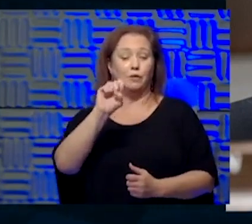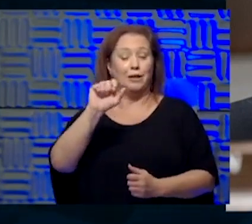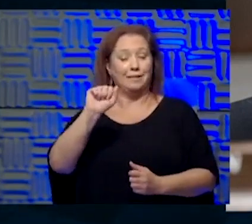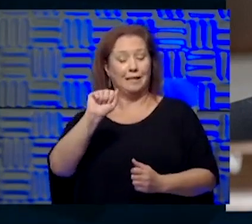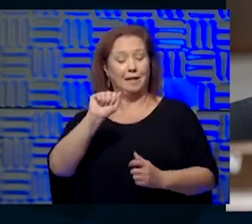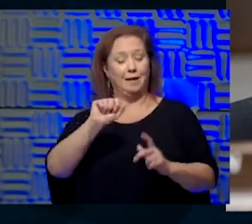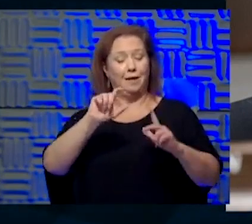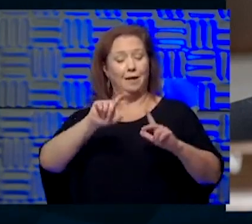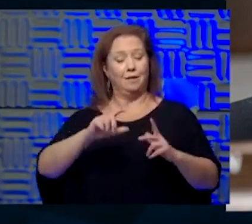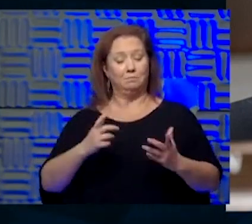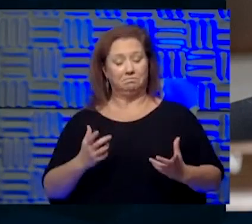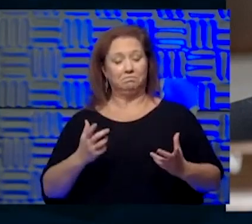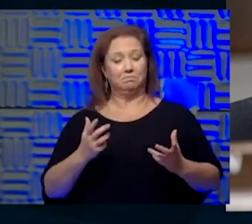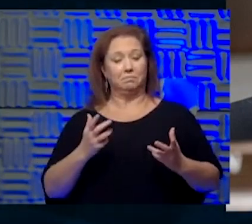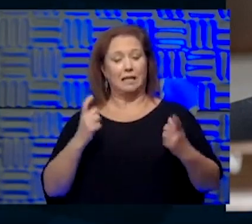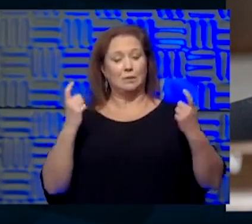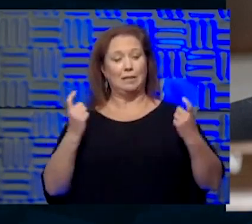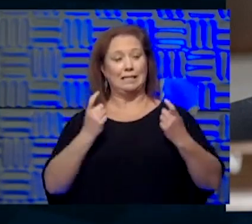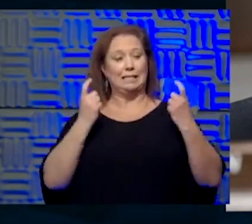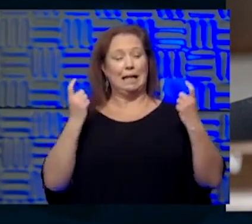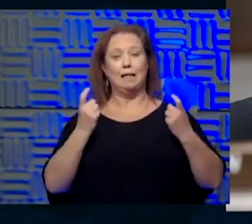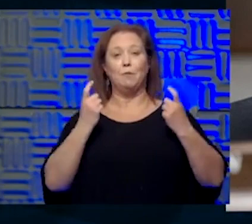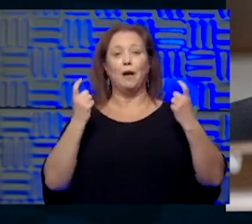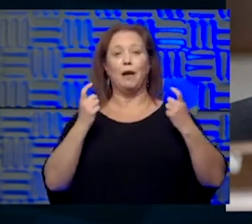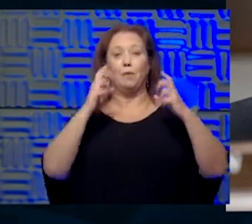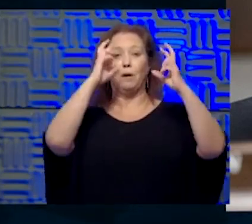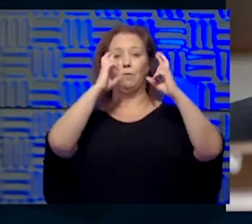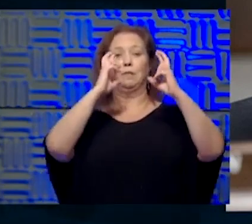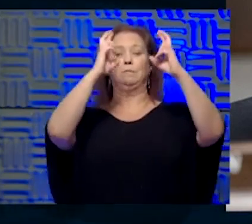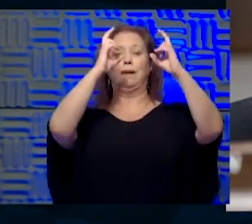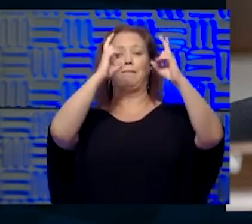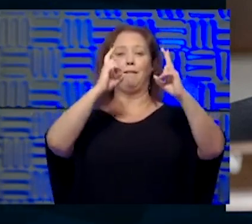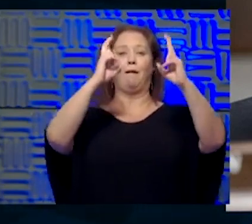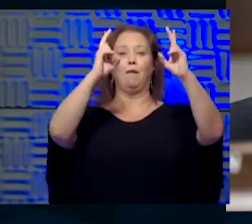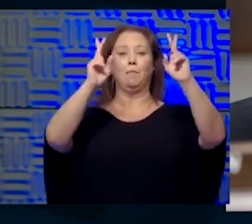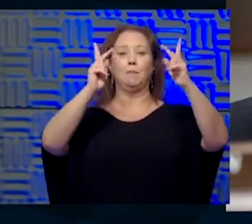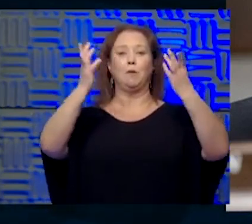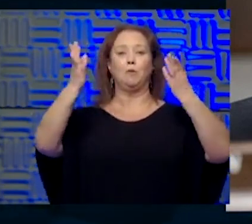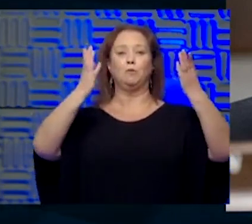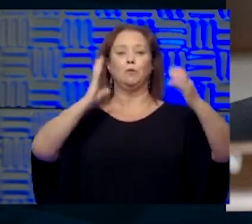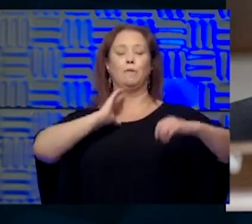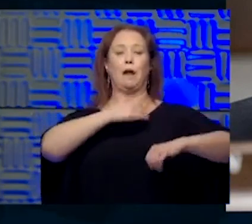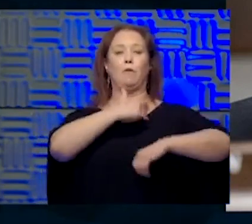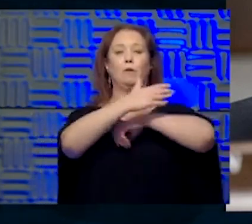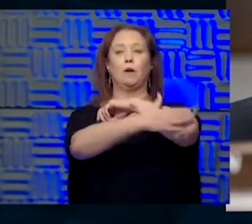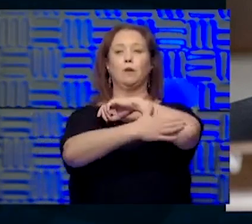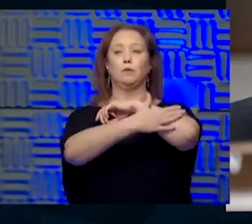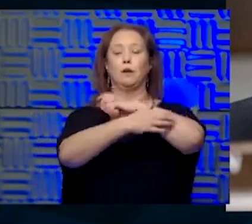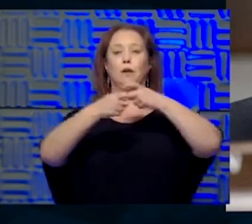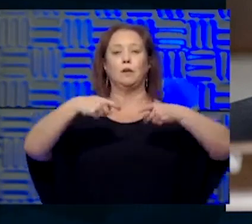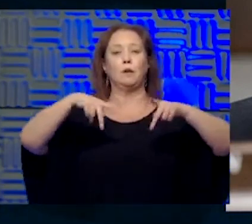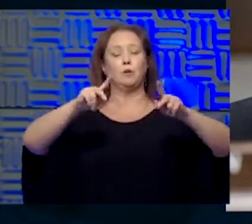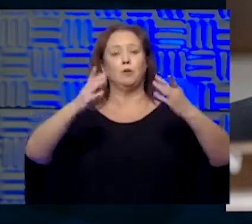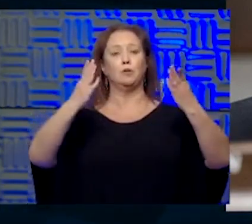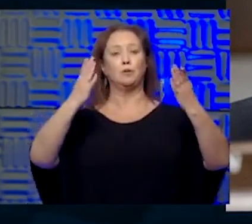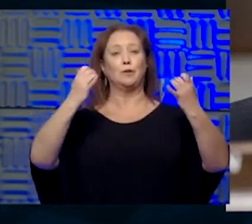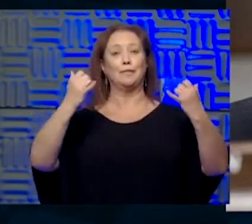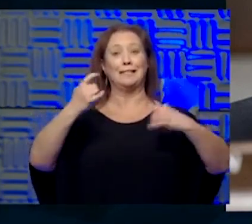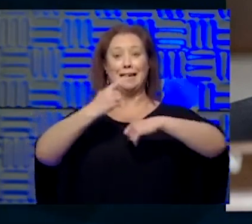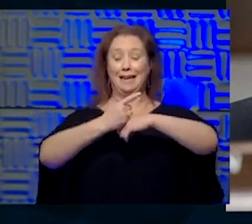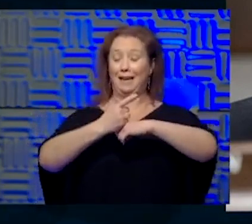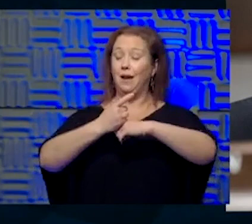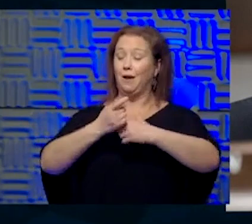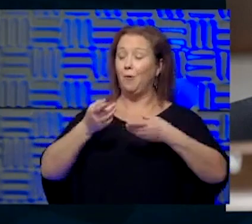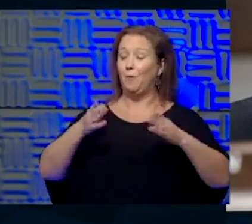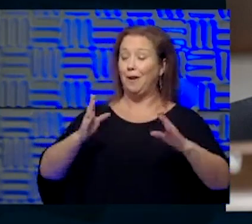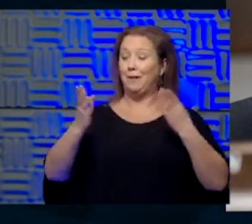we celebrate, as we respect, as we honor those who served our country, there's an opportunity for us to serve today. One of them is to be